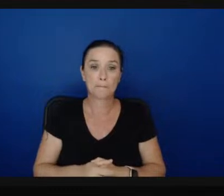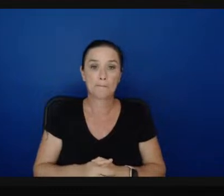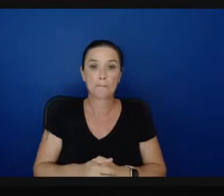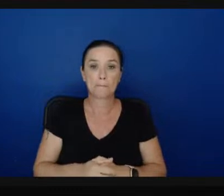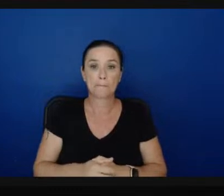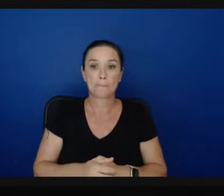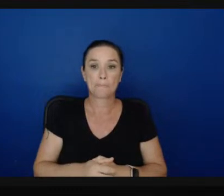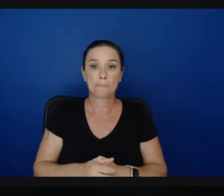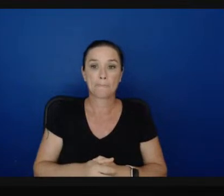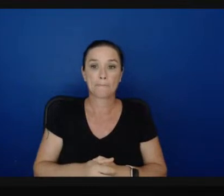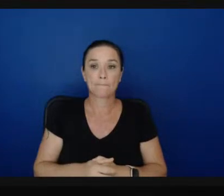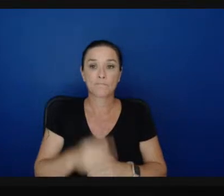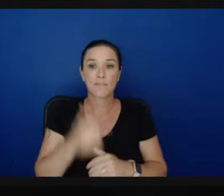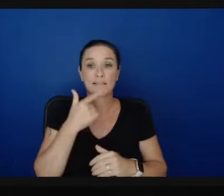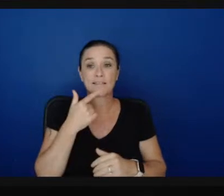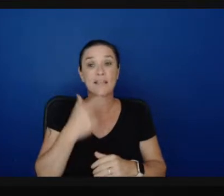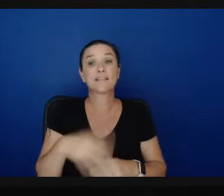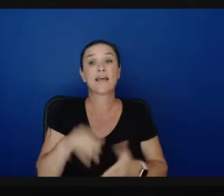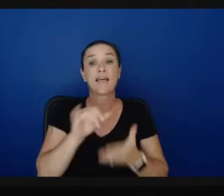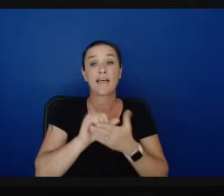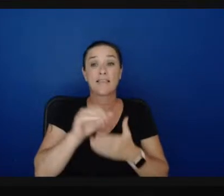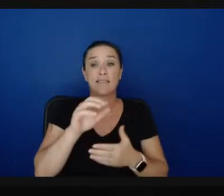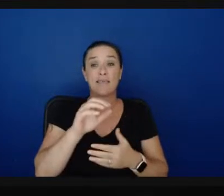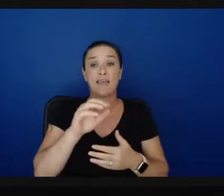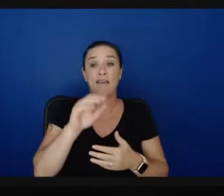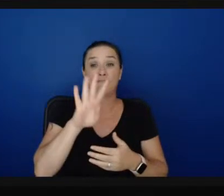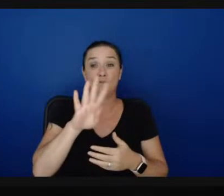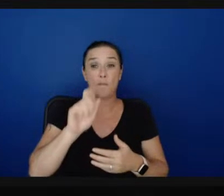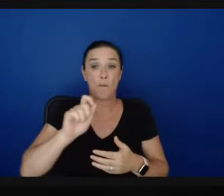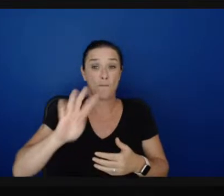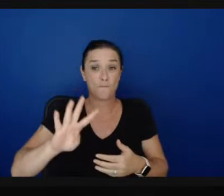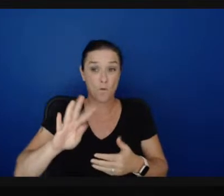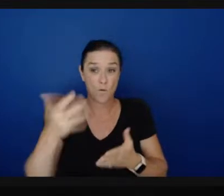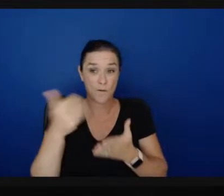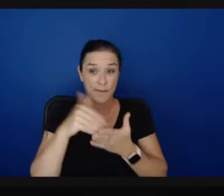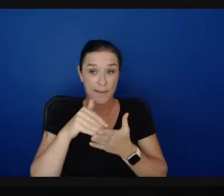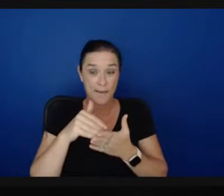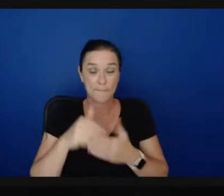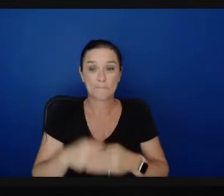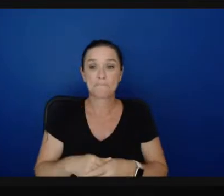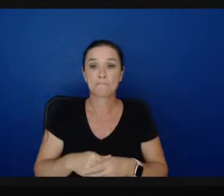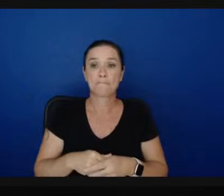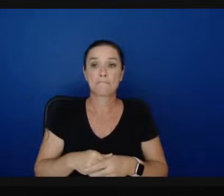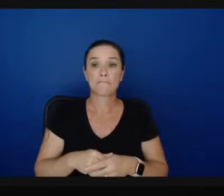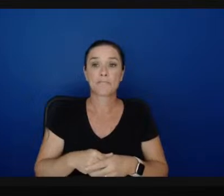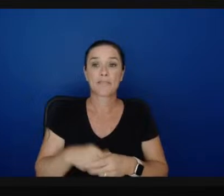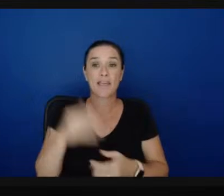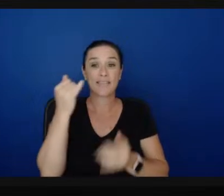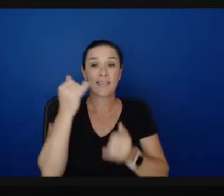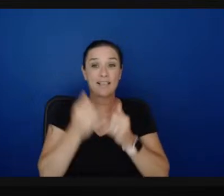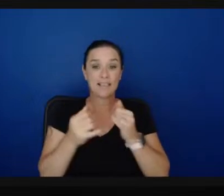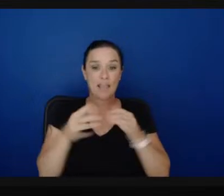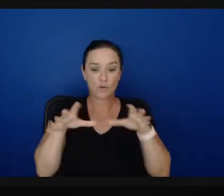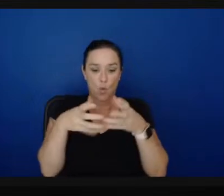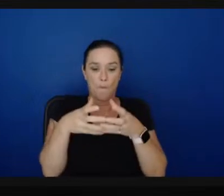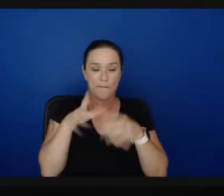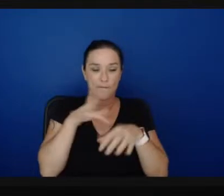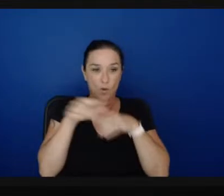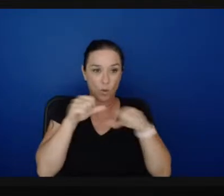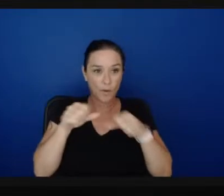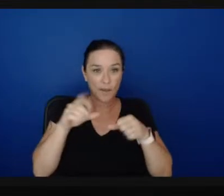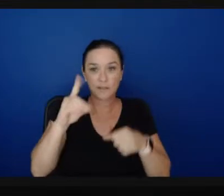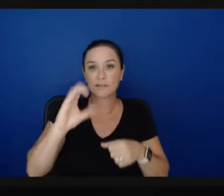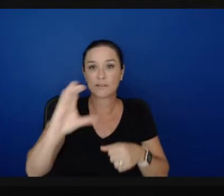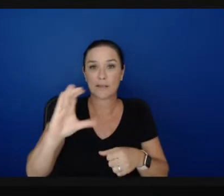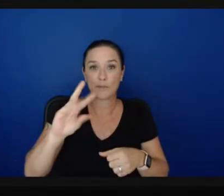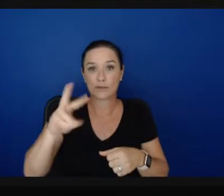So they note the 4.4 again. They note that the last swarm was December 2nd before